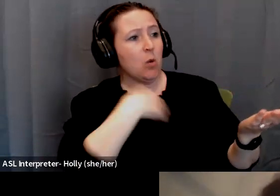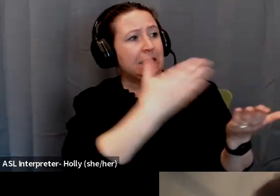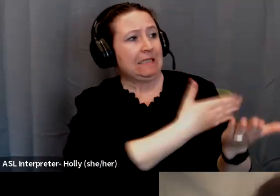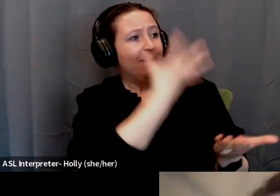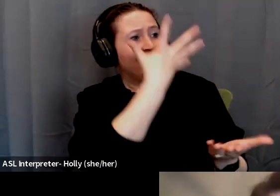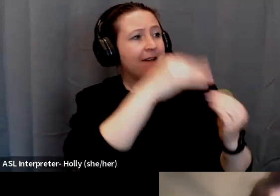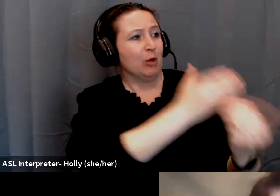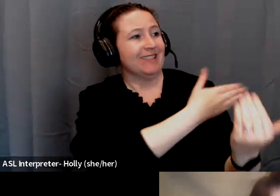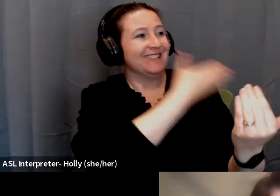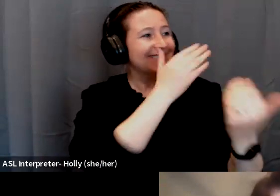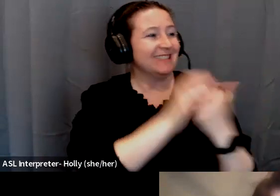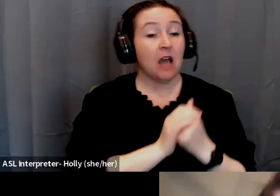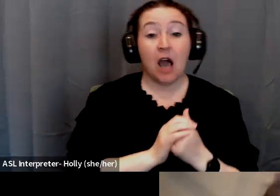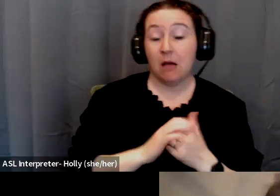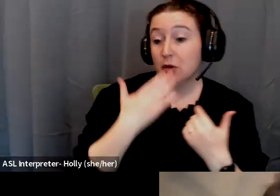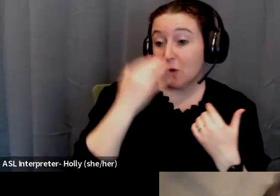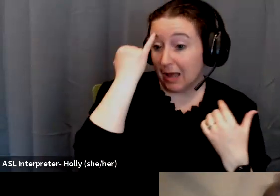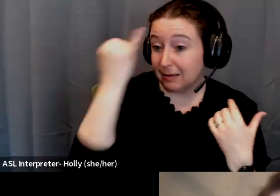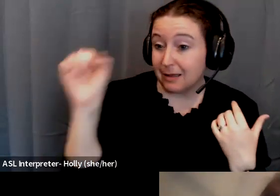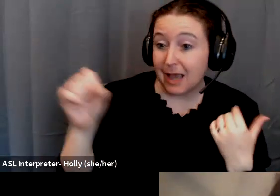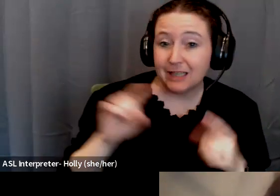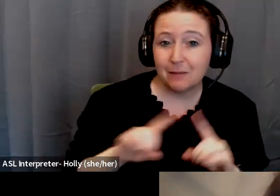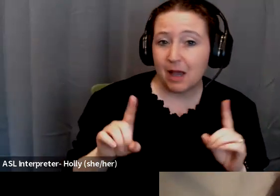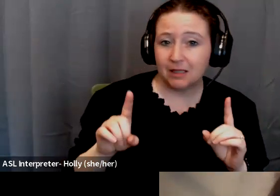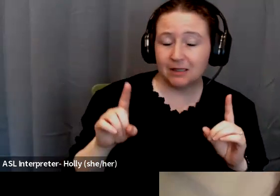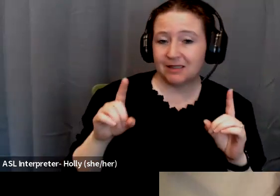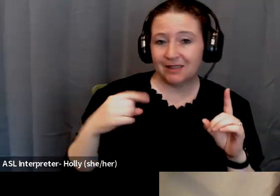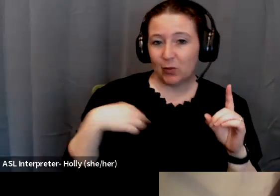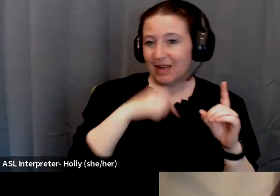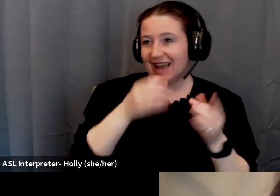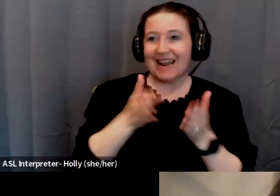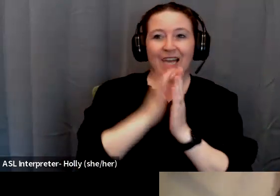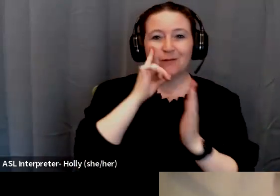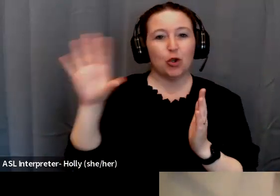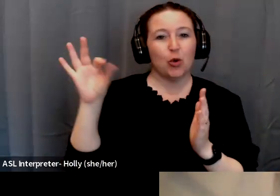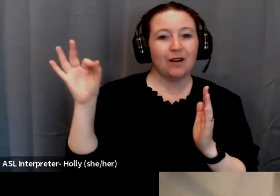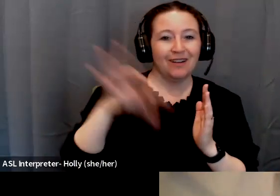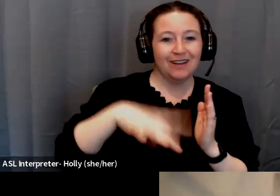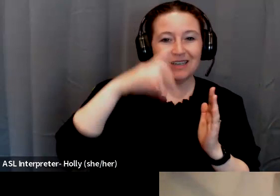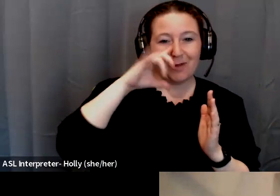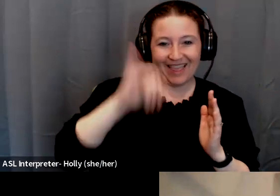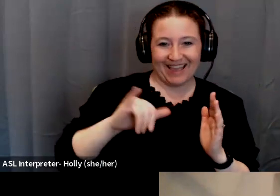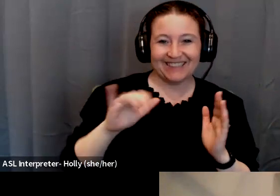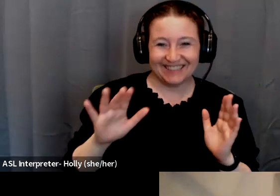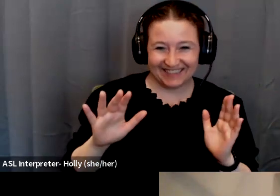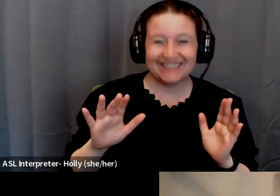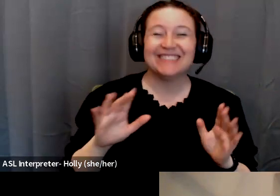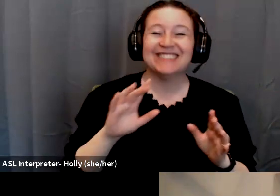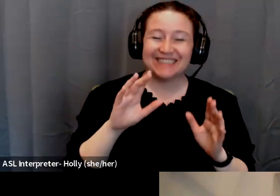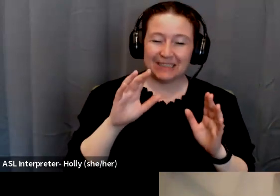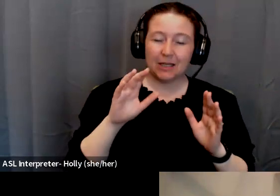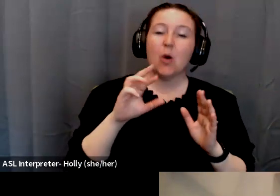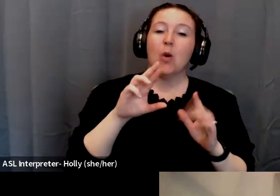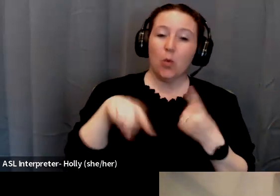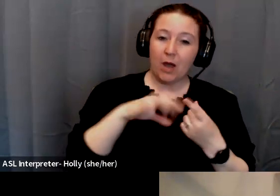songs. That might be a great idea, but we're not really asking for your input on some of those things. So when Robert's Rules are in